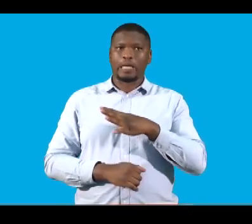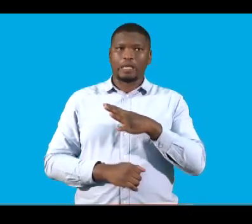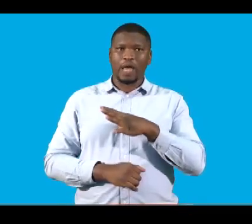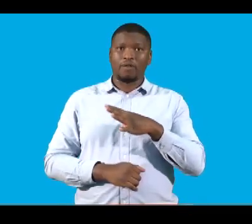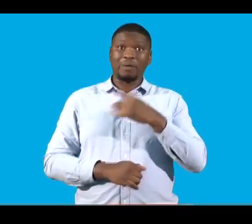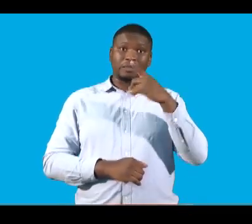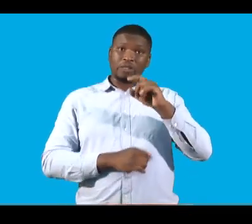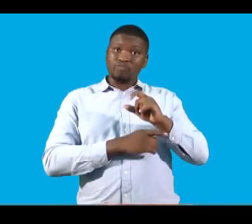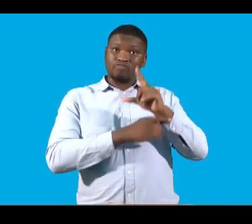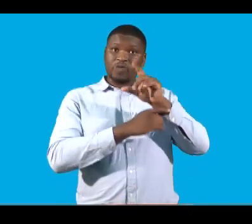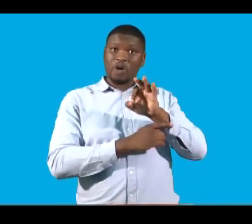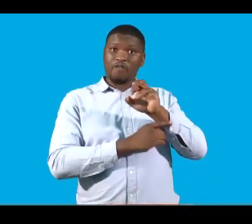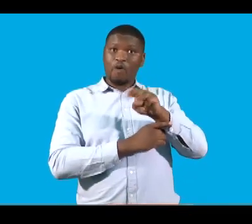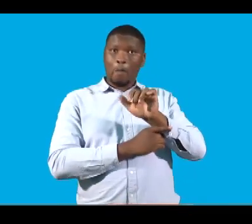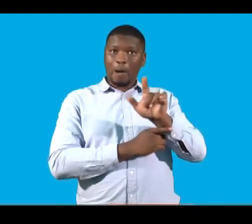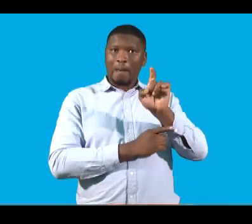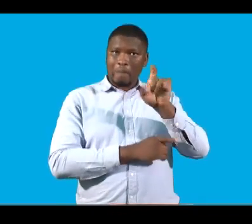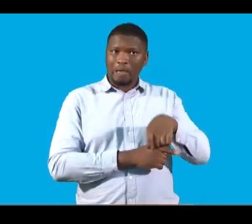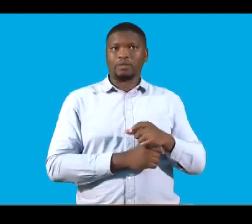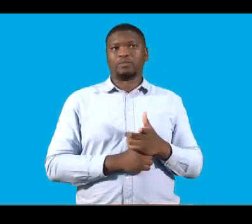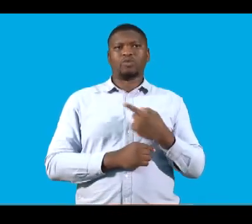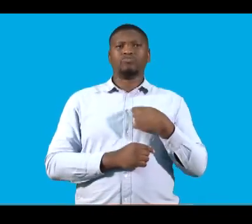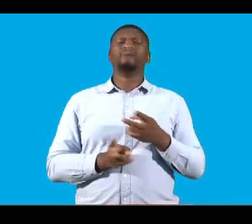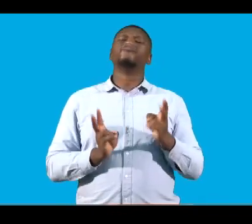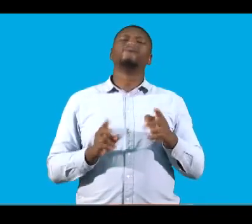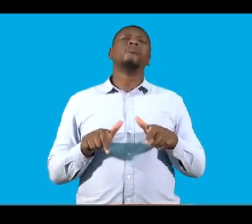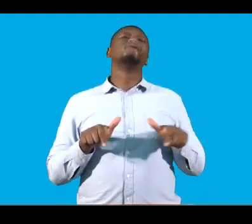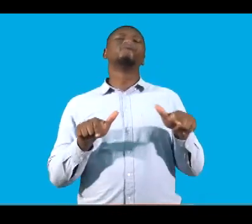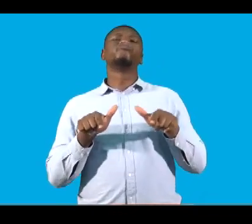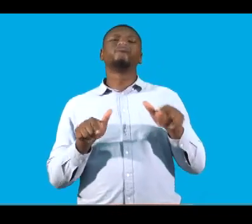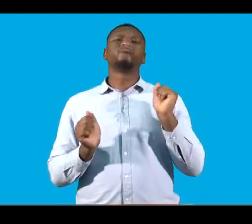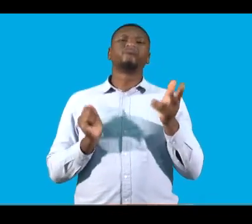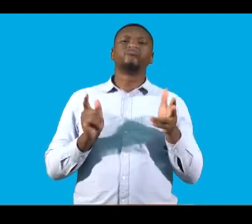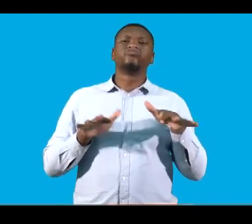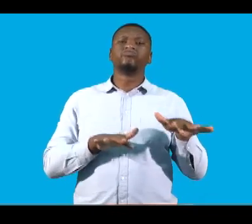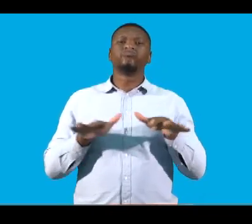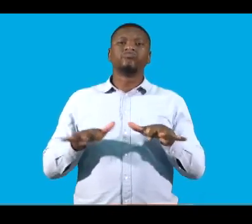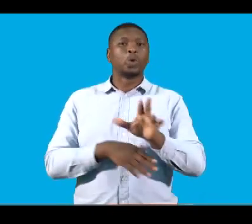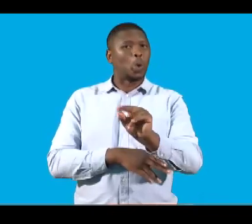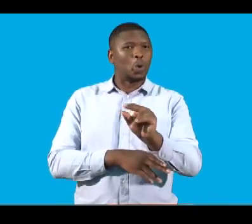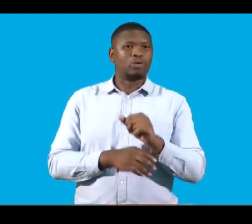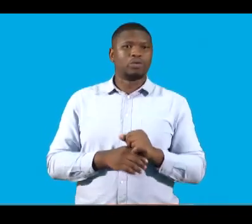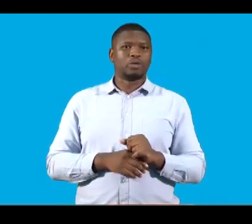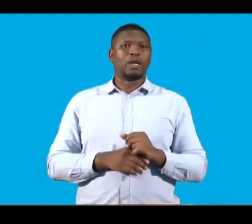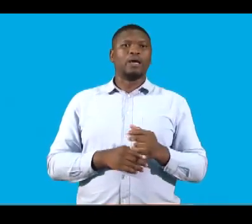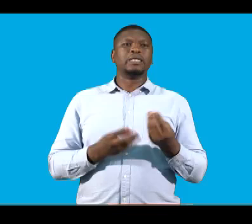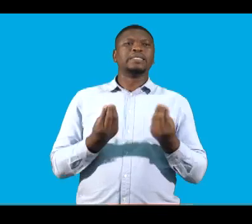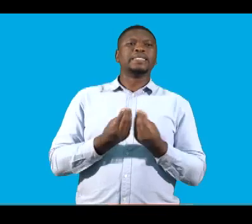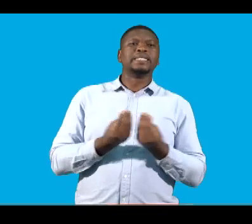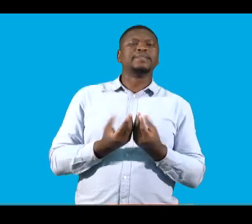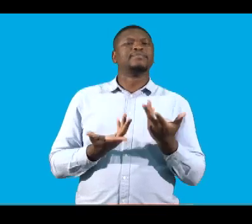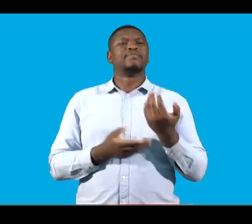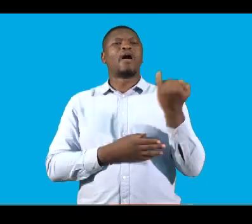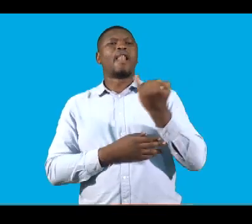formal. I've even capitalized formal. You have to avoid colloquial language. For example, the writers like